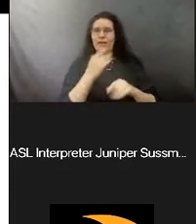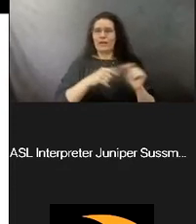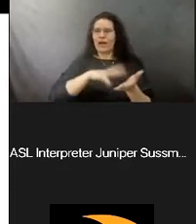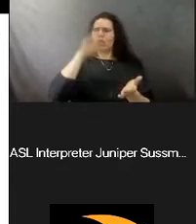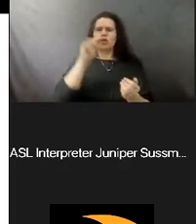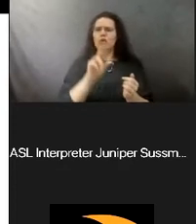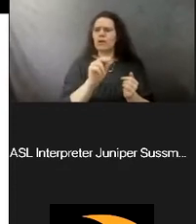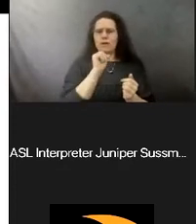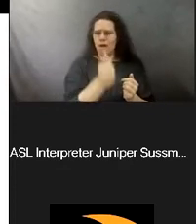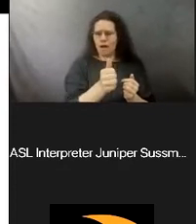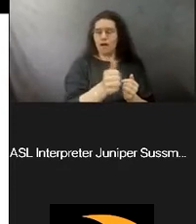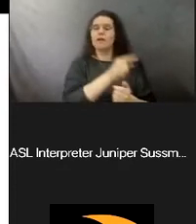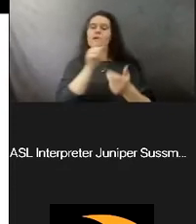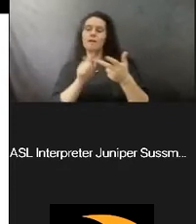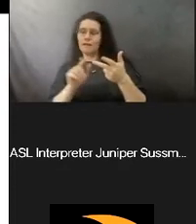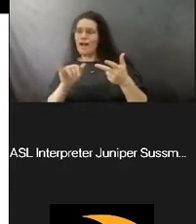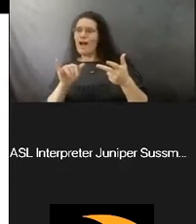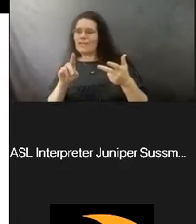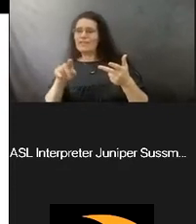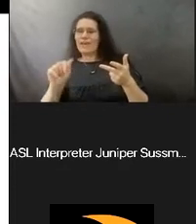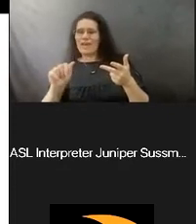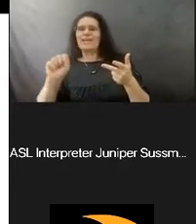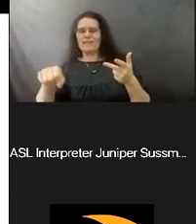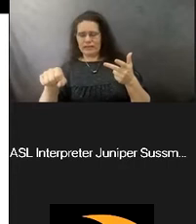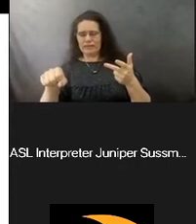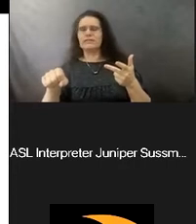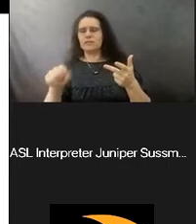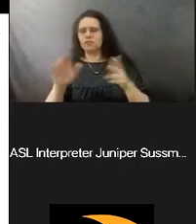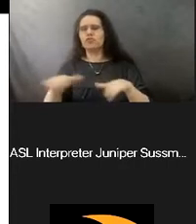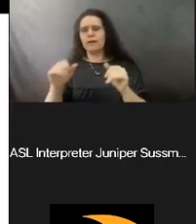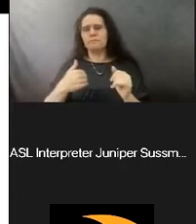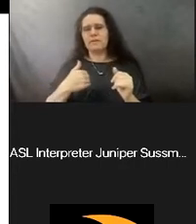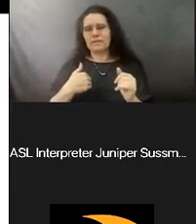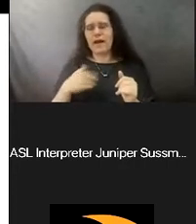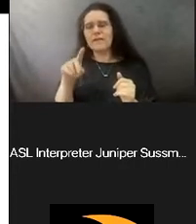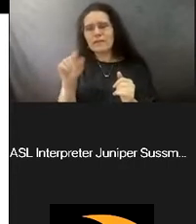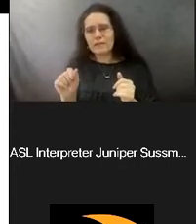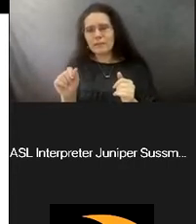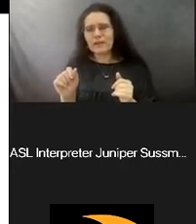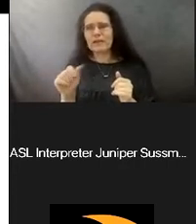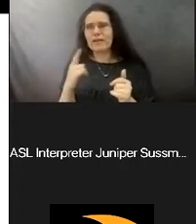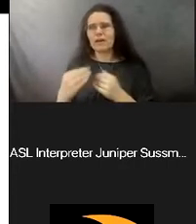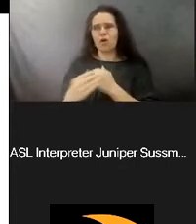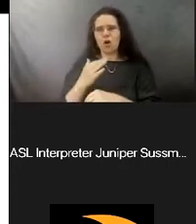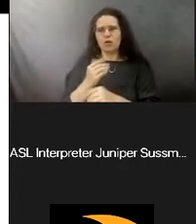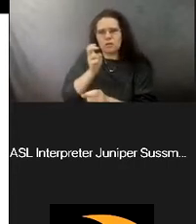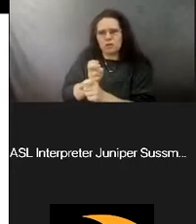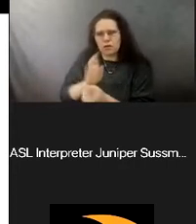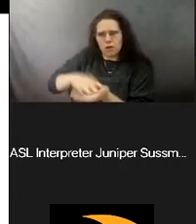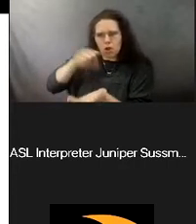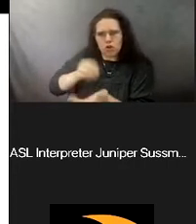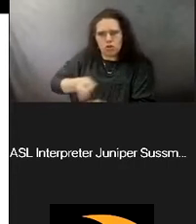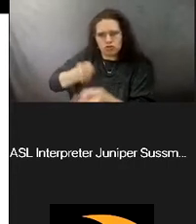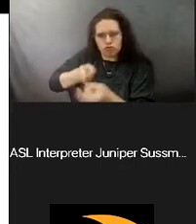they do. So for children who have disabilities that have a substantial impact on their ability to learn, they are eligible